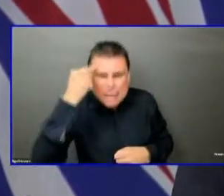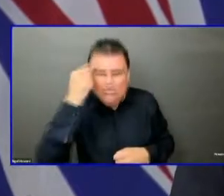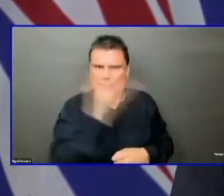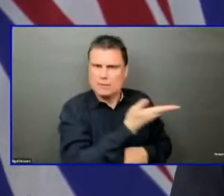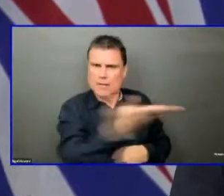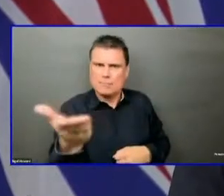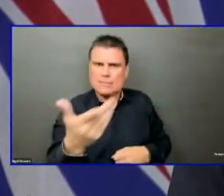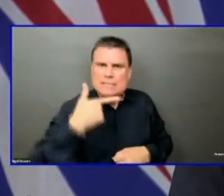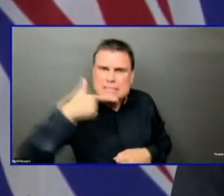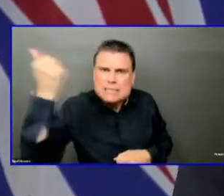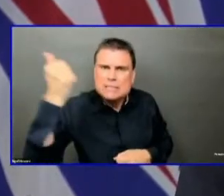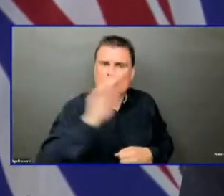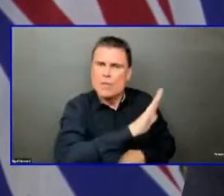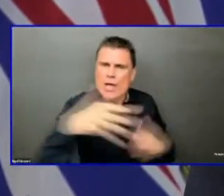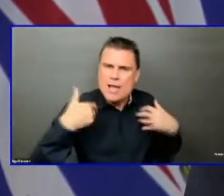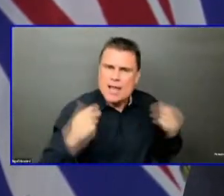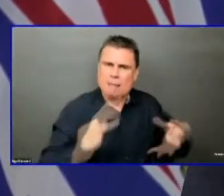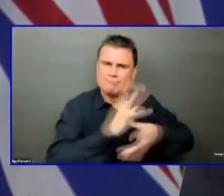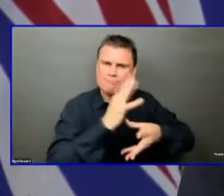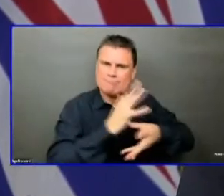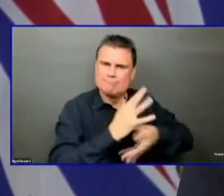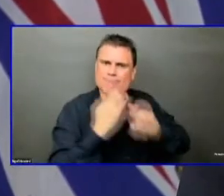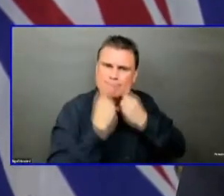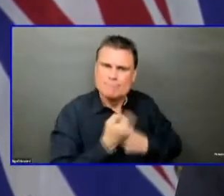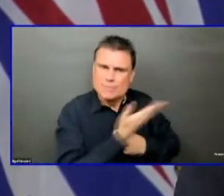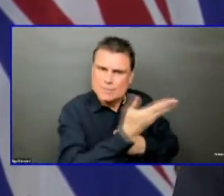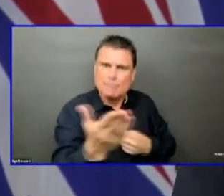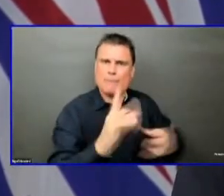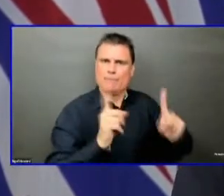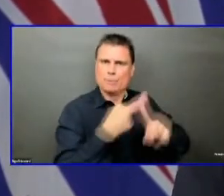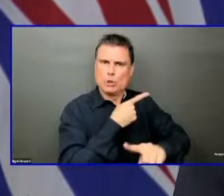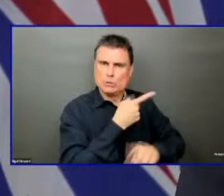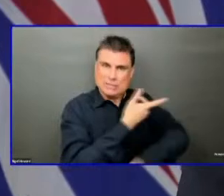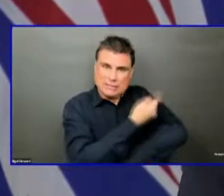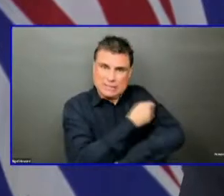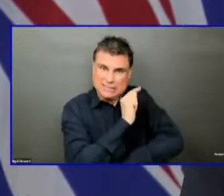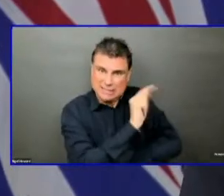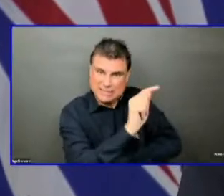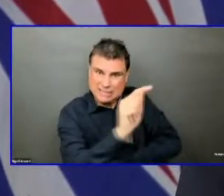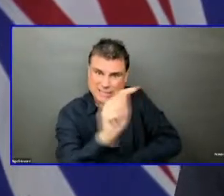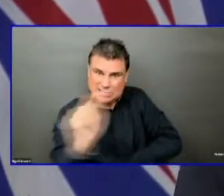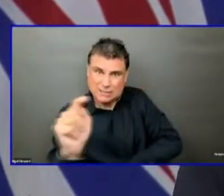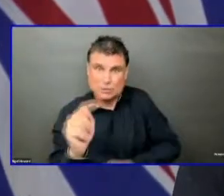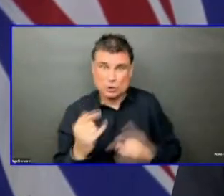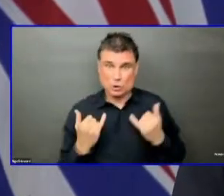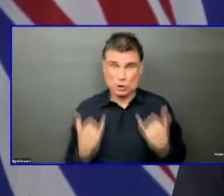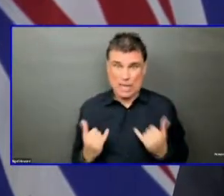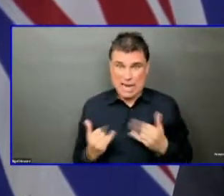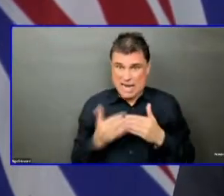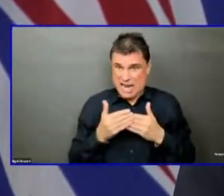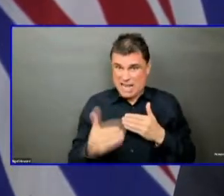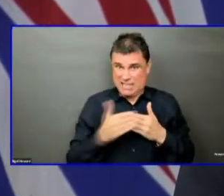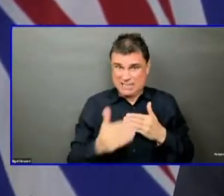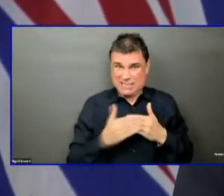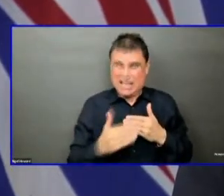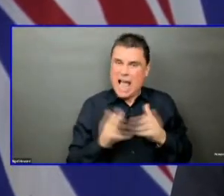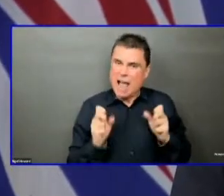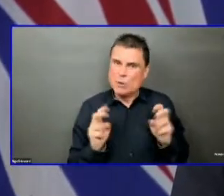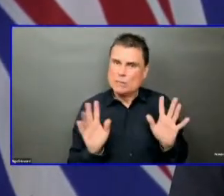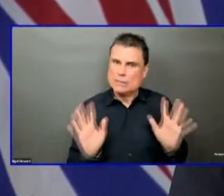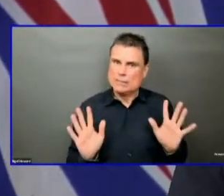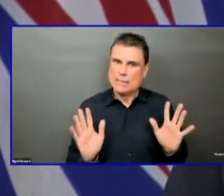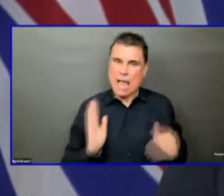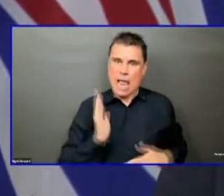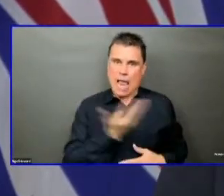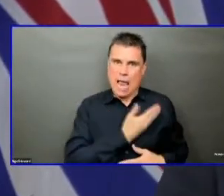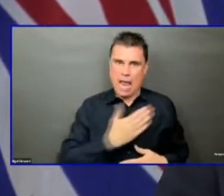to recognize that in the short run, right now, we have to maintain our actions to reduce that level of